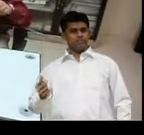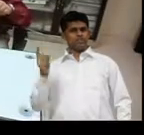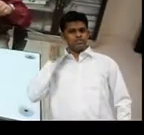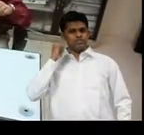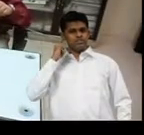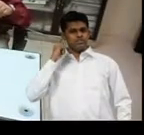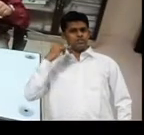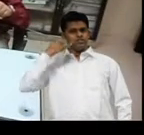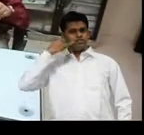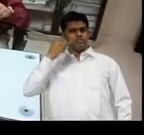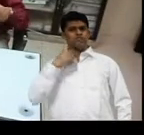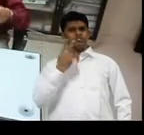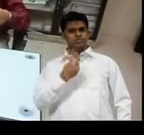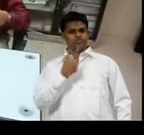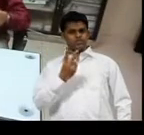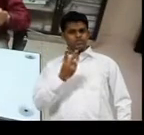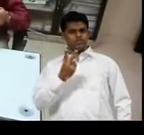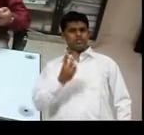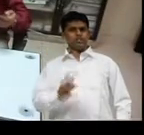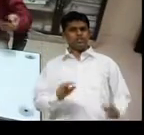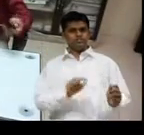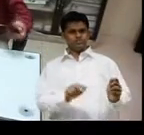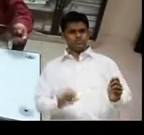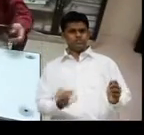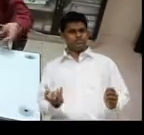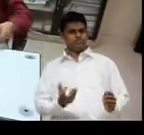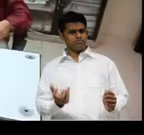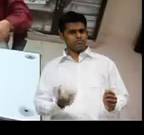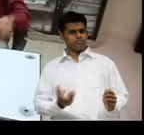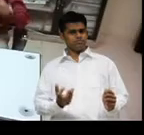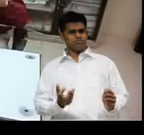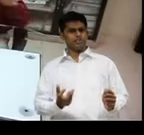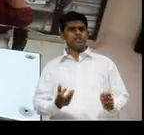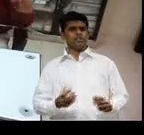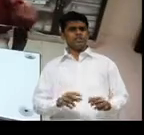Once you connect the telephone kit with your Listener Pro and the telephone,